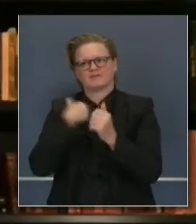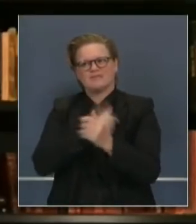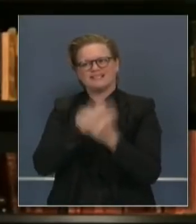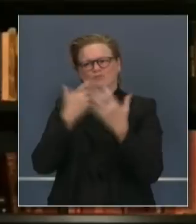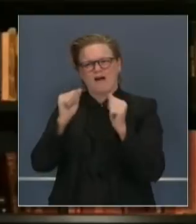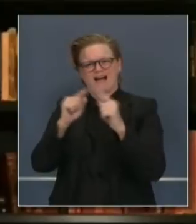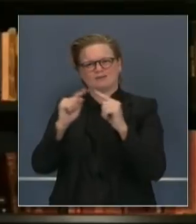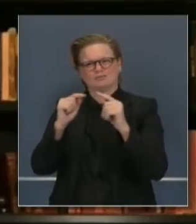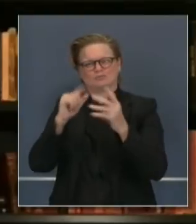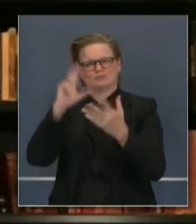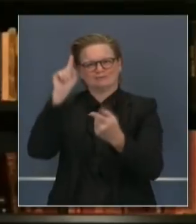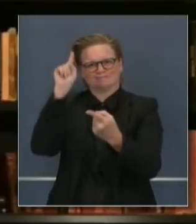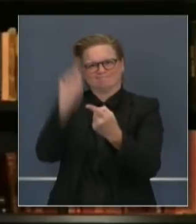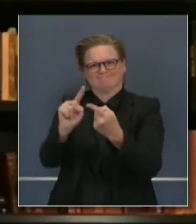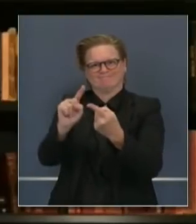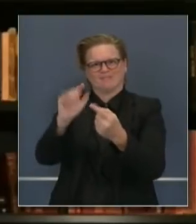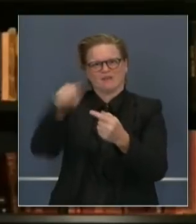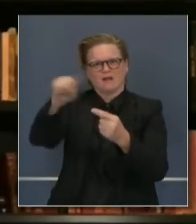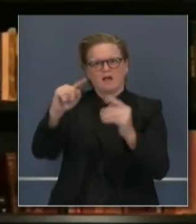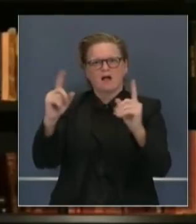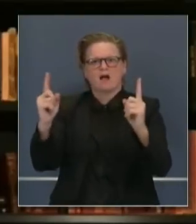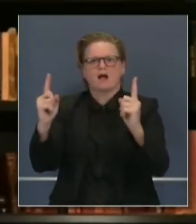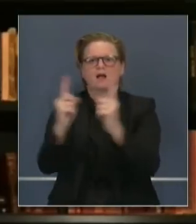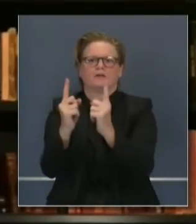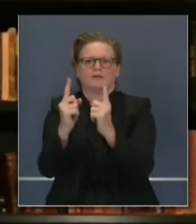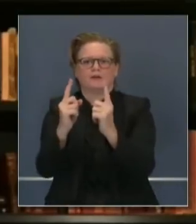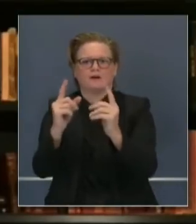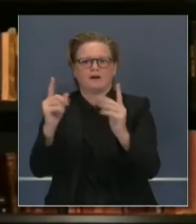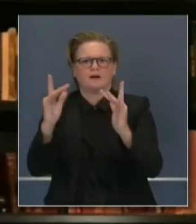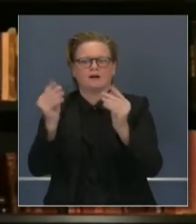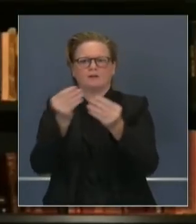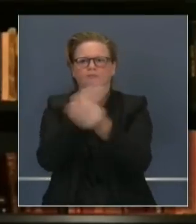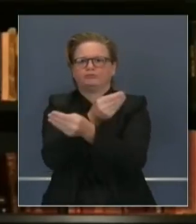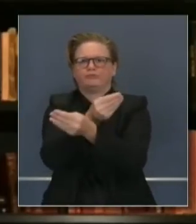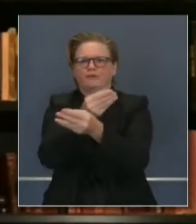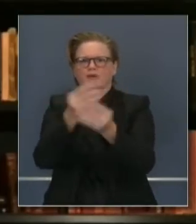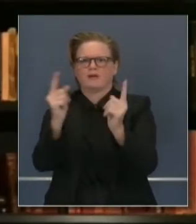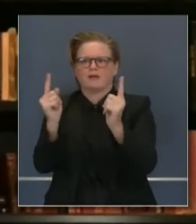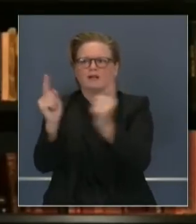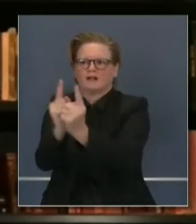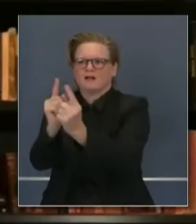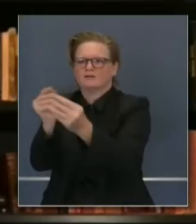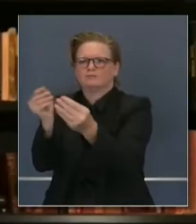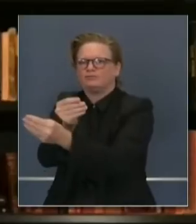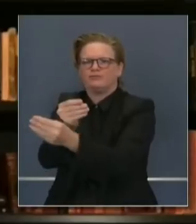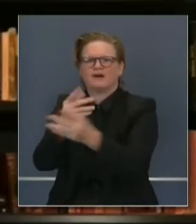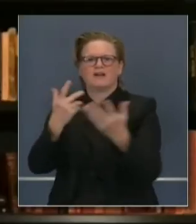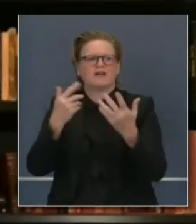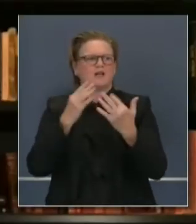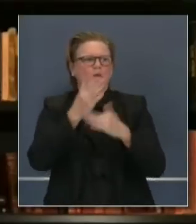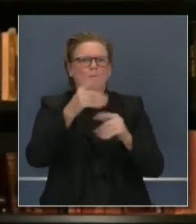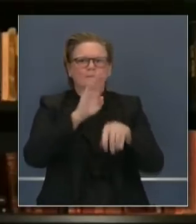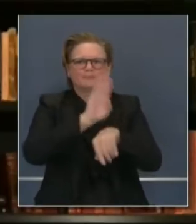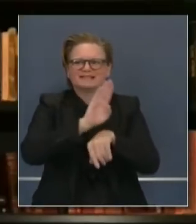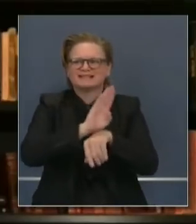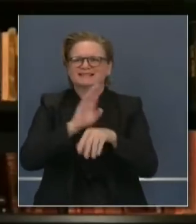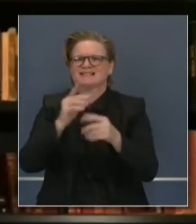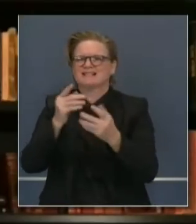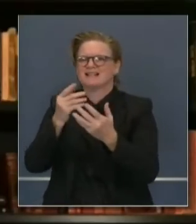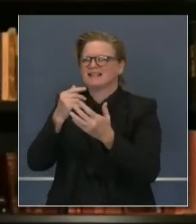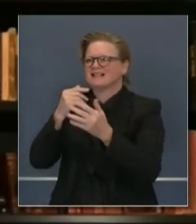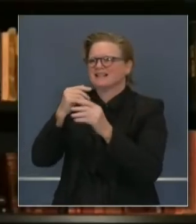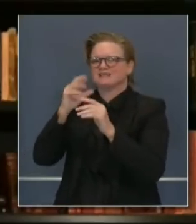extended time of contact that occurs in many of these establishments. And that's why we are moving forward. We want to